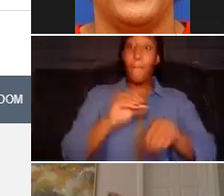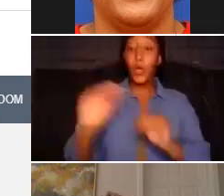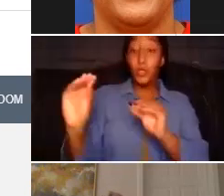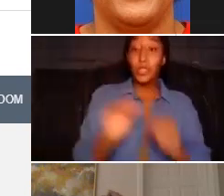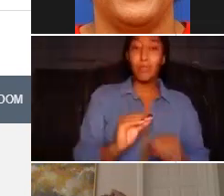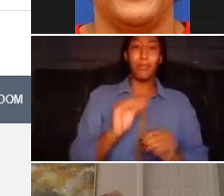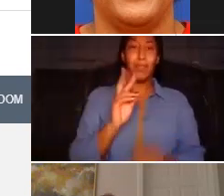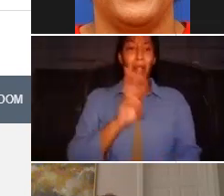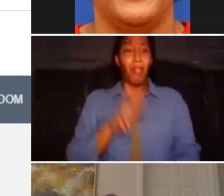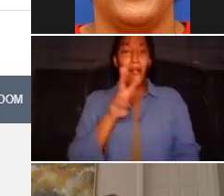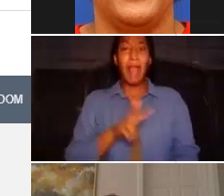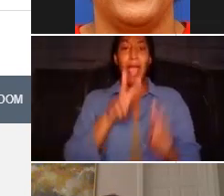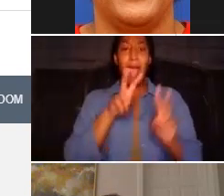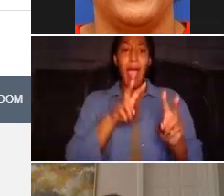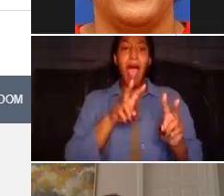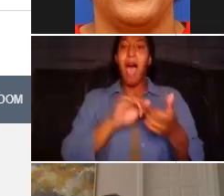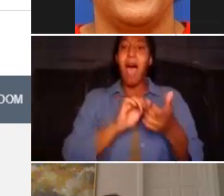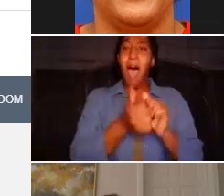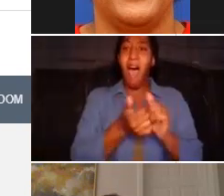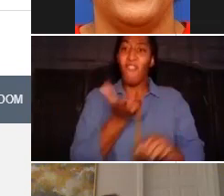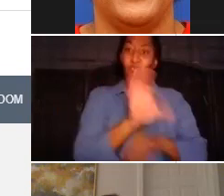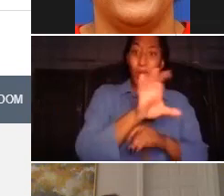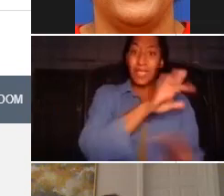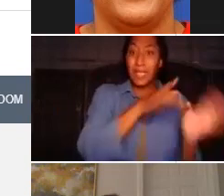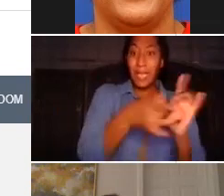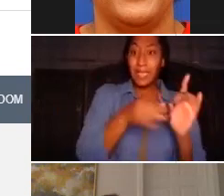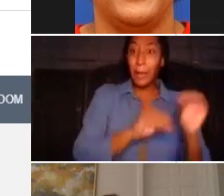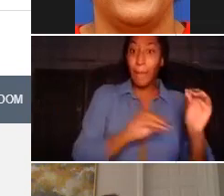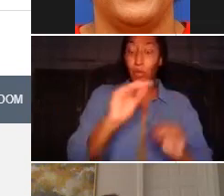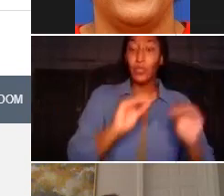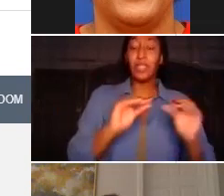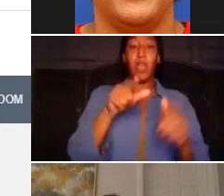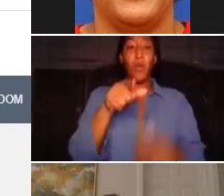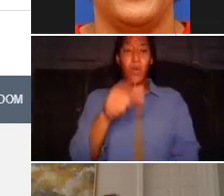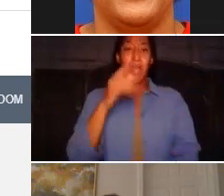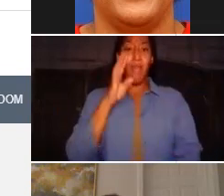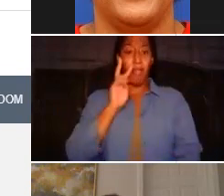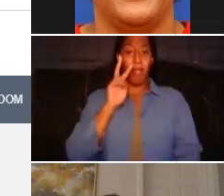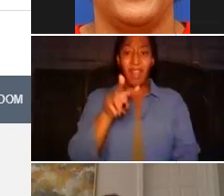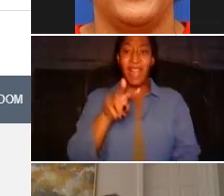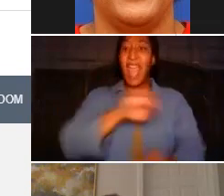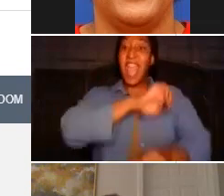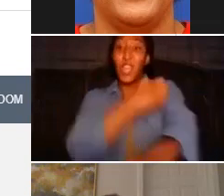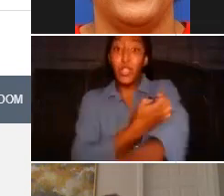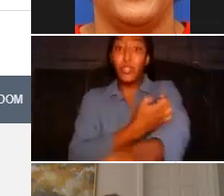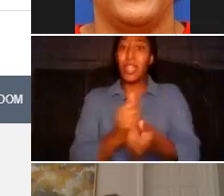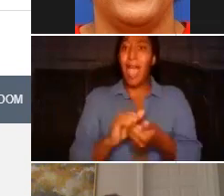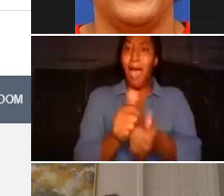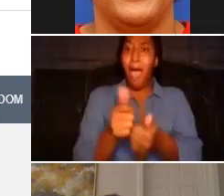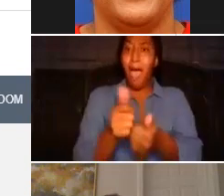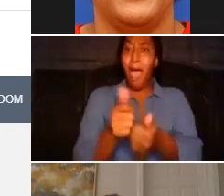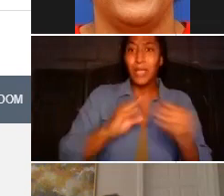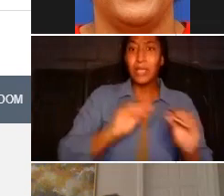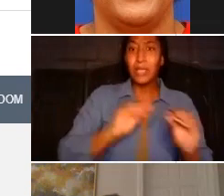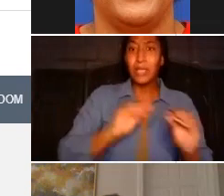motion. We've looked at energy, we've looked at momentum, because momentum allows us to analyze collision